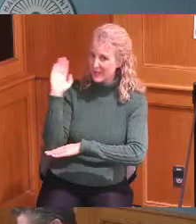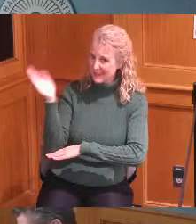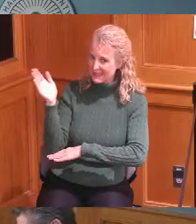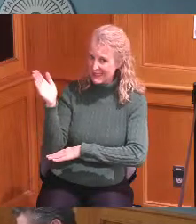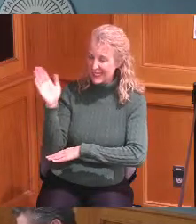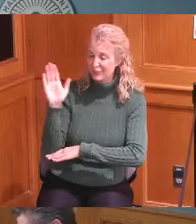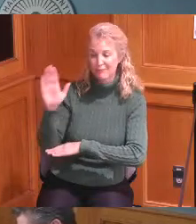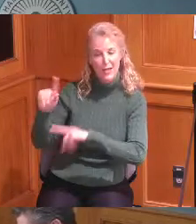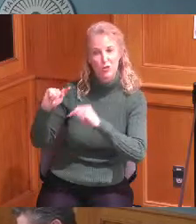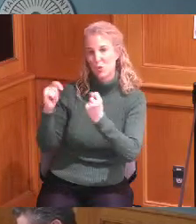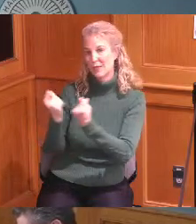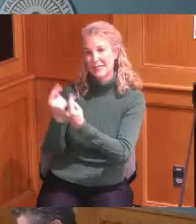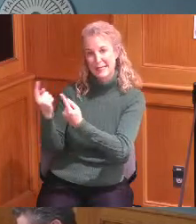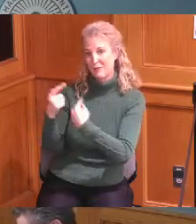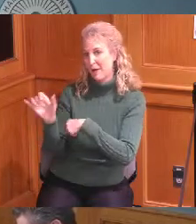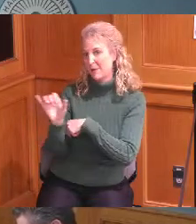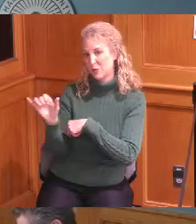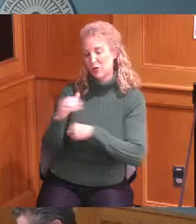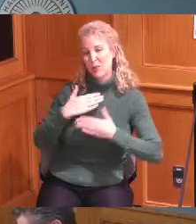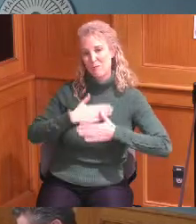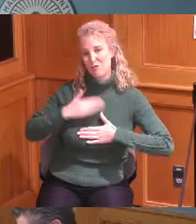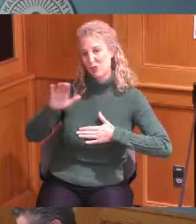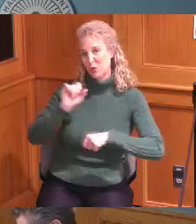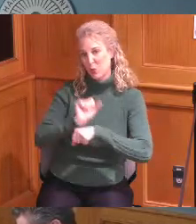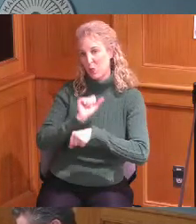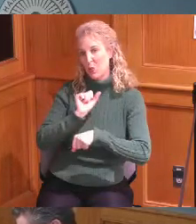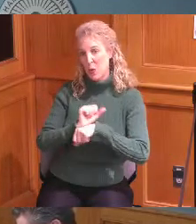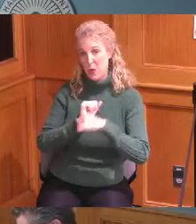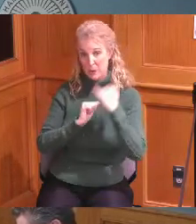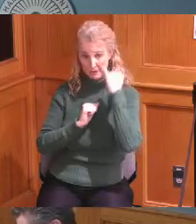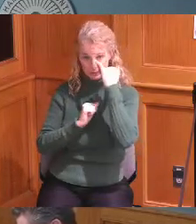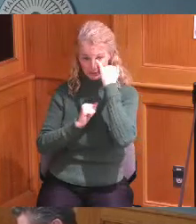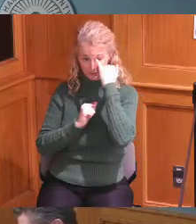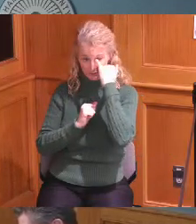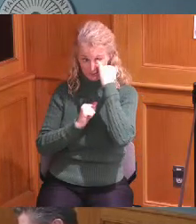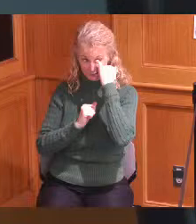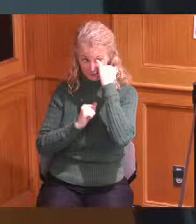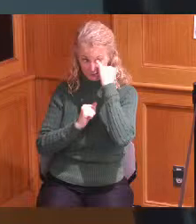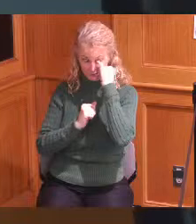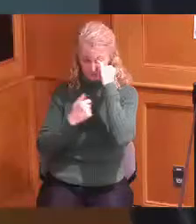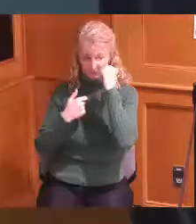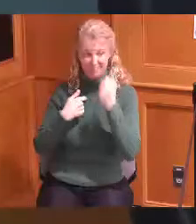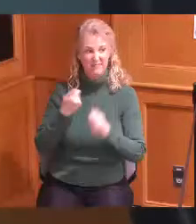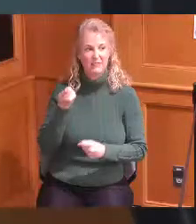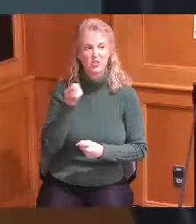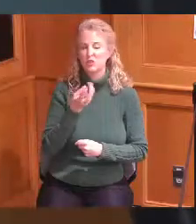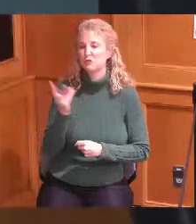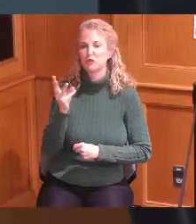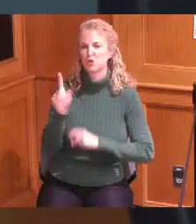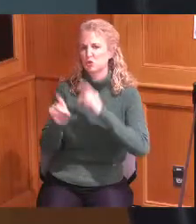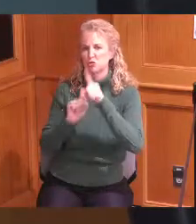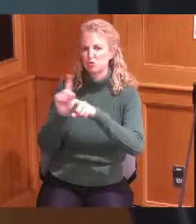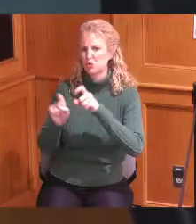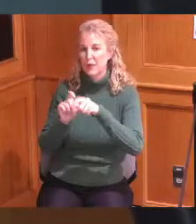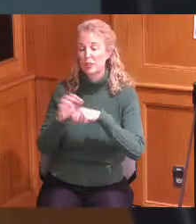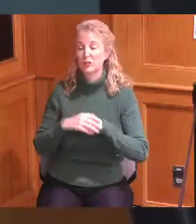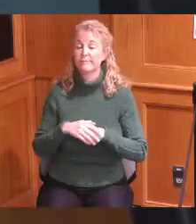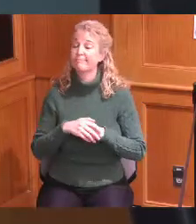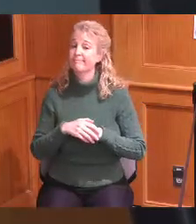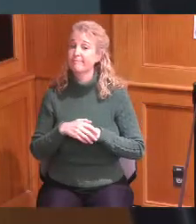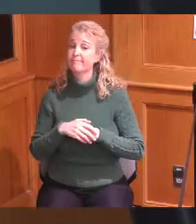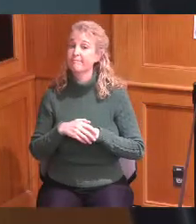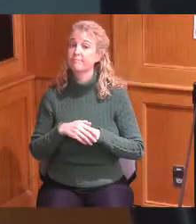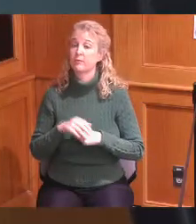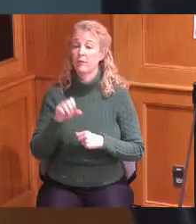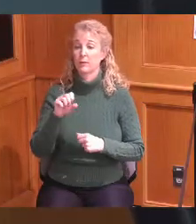your team for being here. We appreciate that. Just a couple of questions. So related to